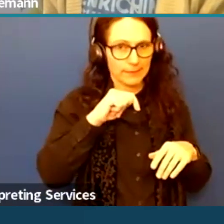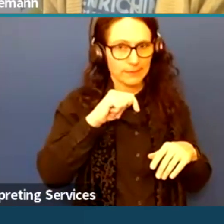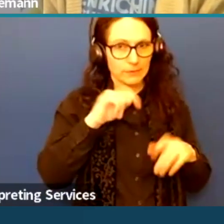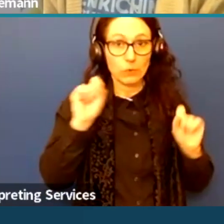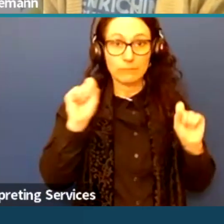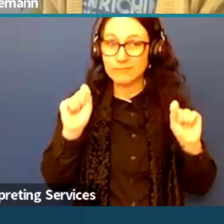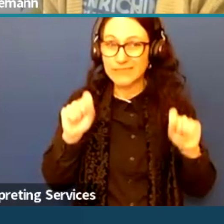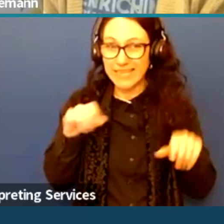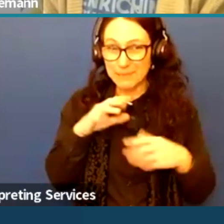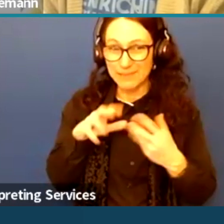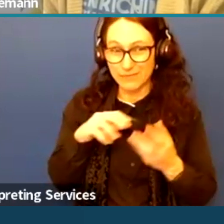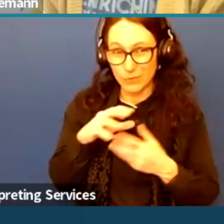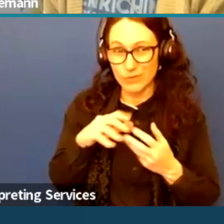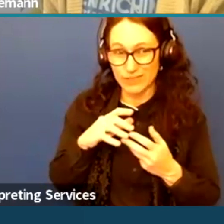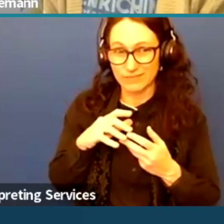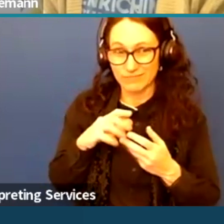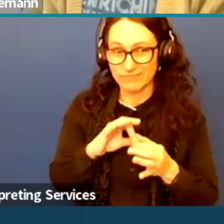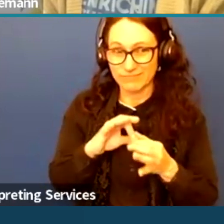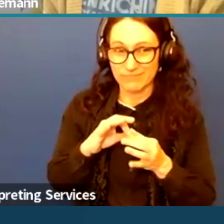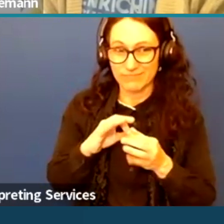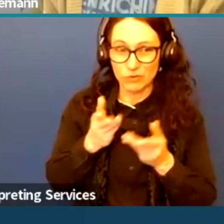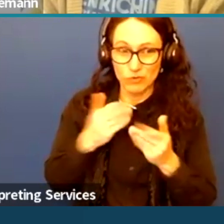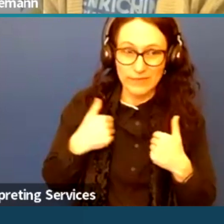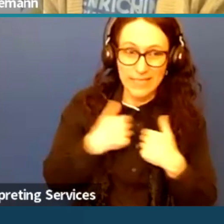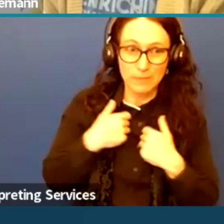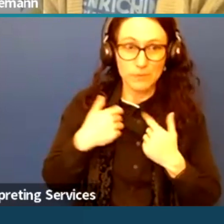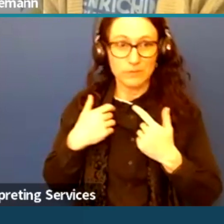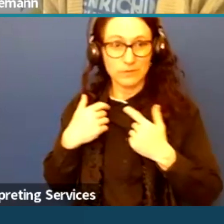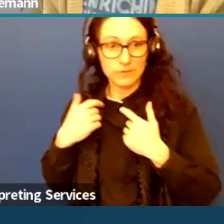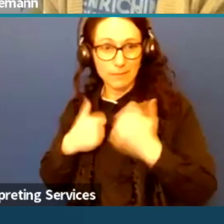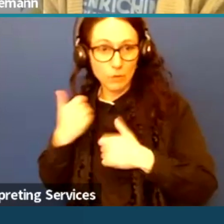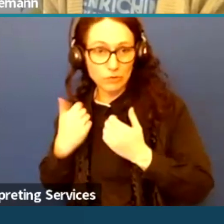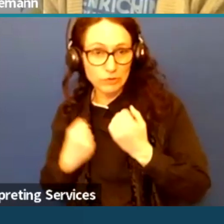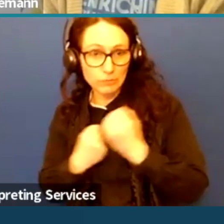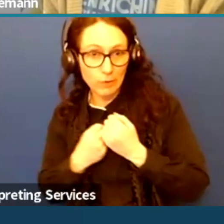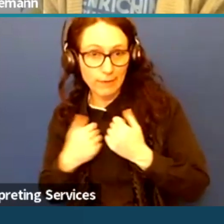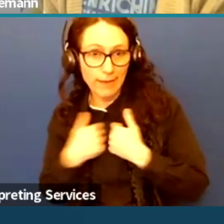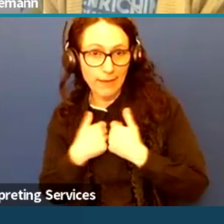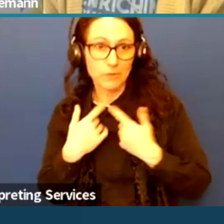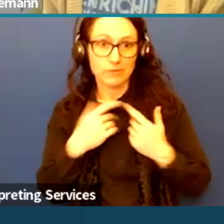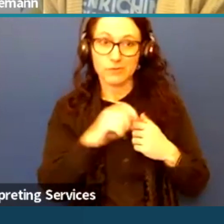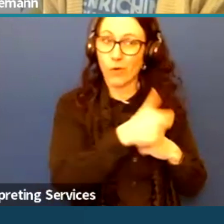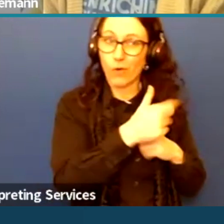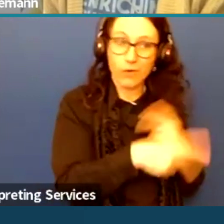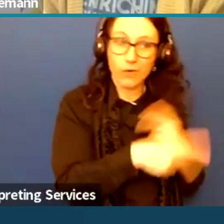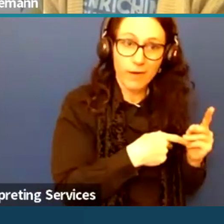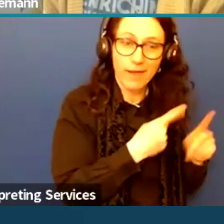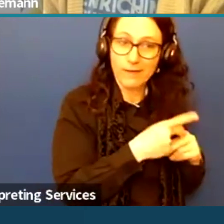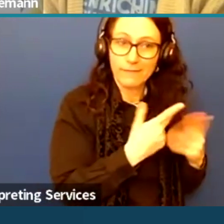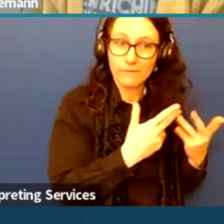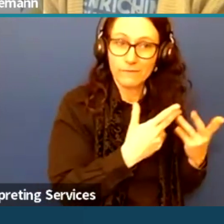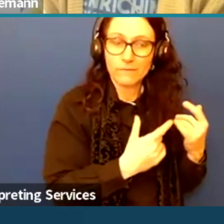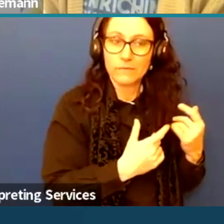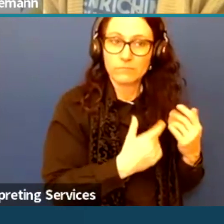be confusion around service animals and emotional support animals and other types of assistance animals, mainly because there are